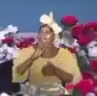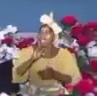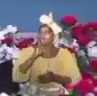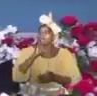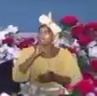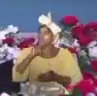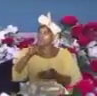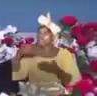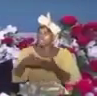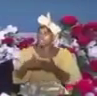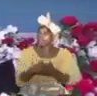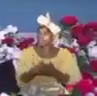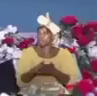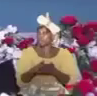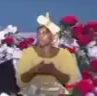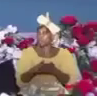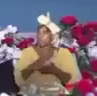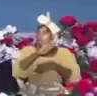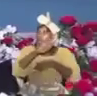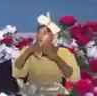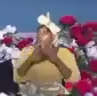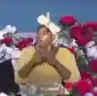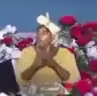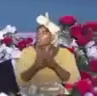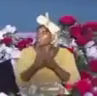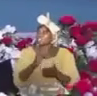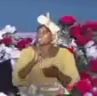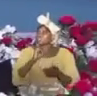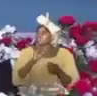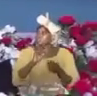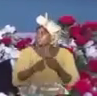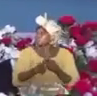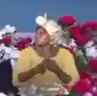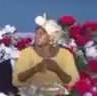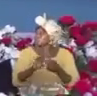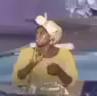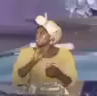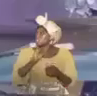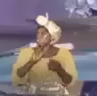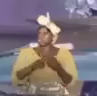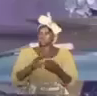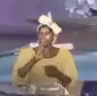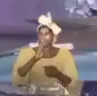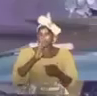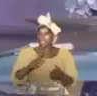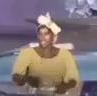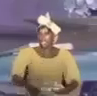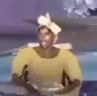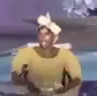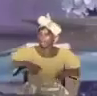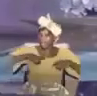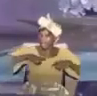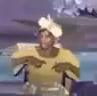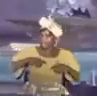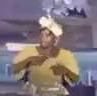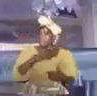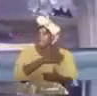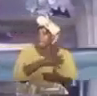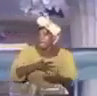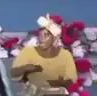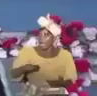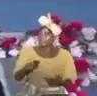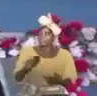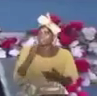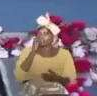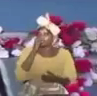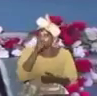world. All you have to do is to be alive for a sufficient period of time, and you will be forced to attest